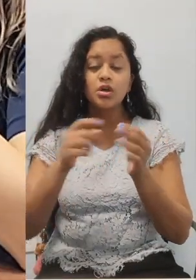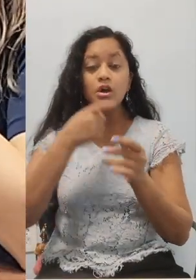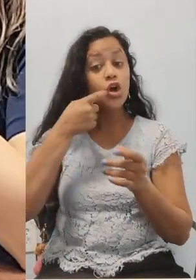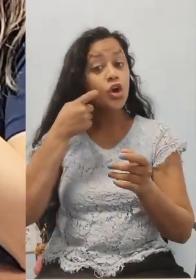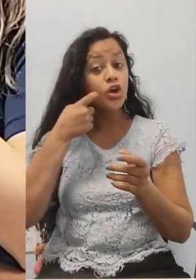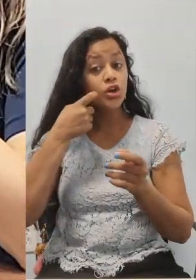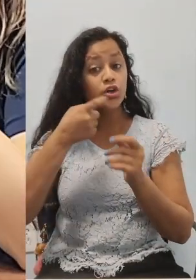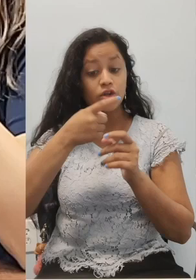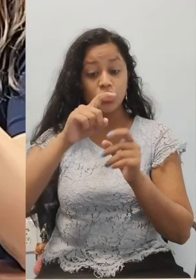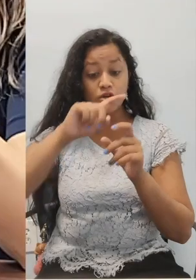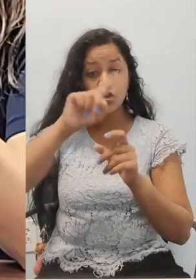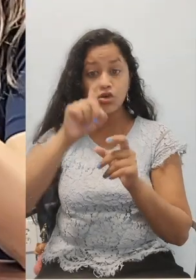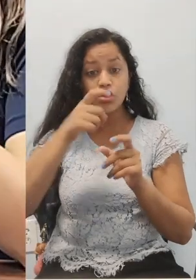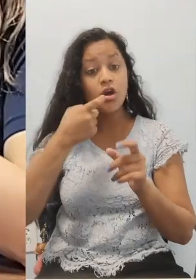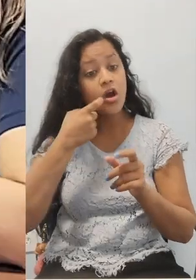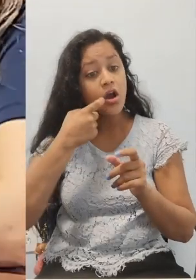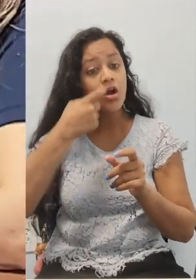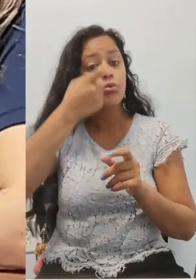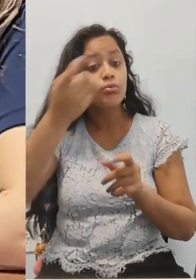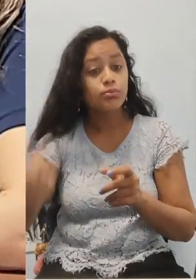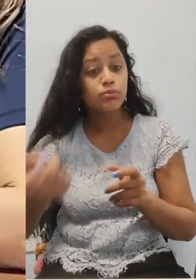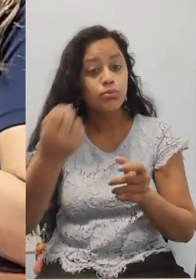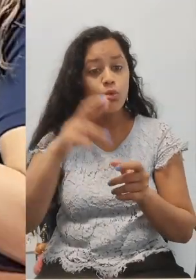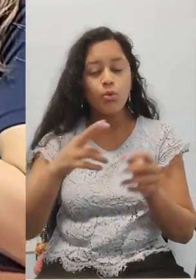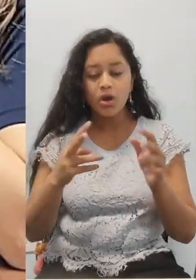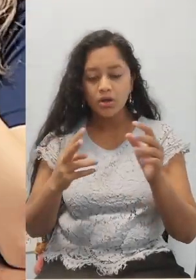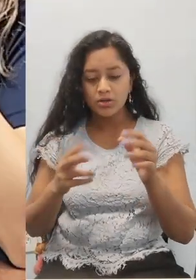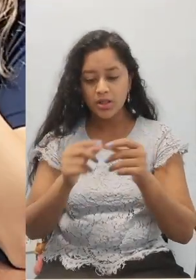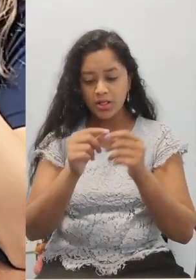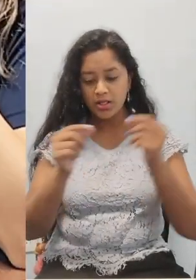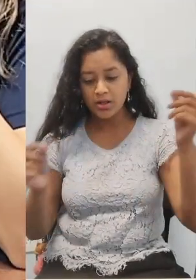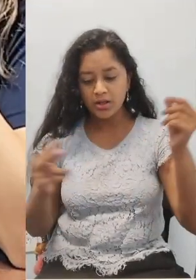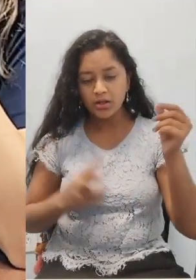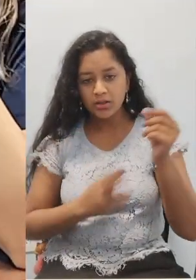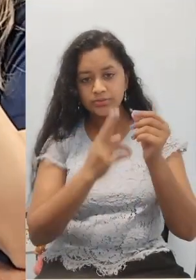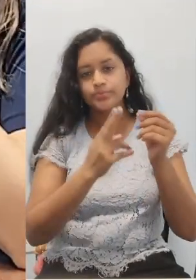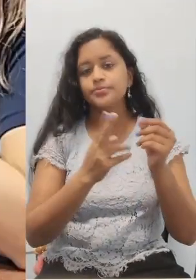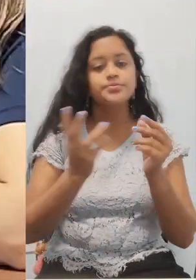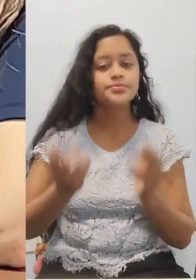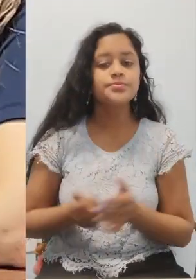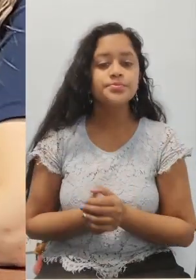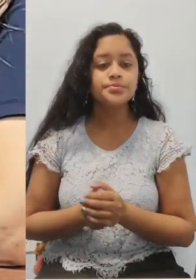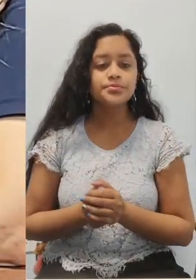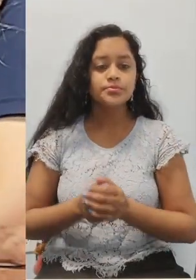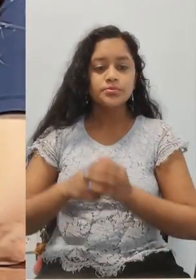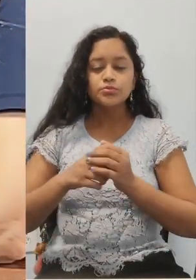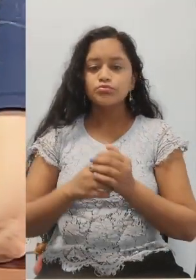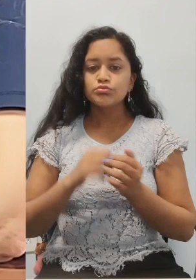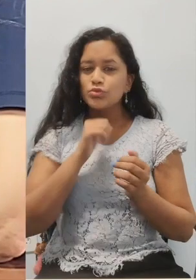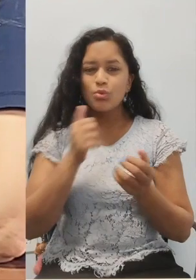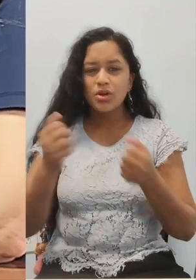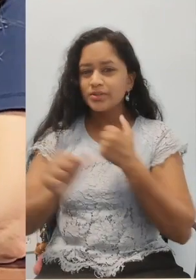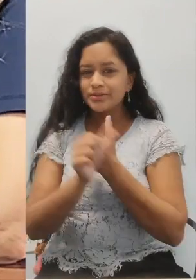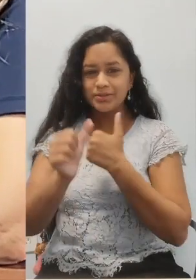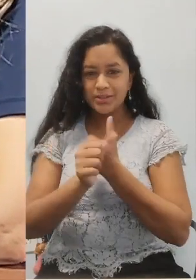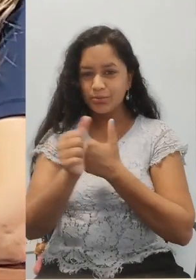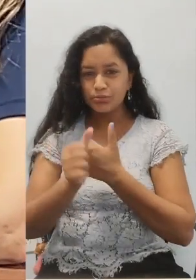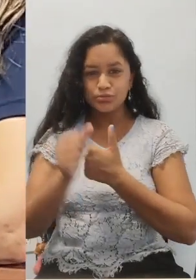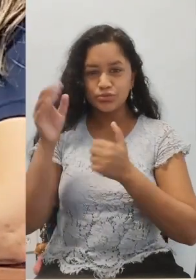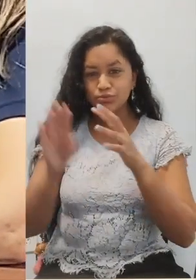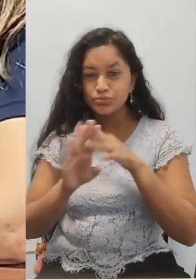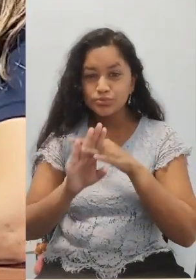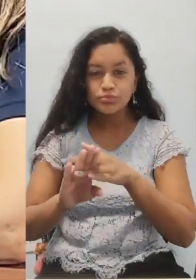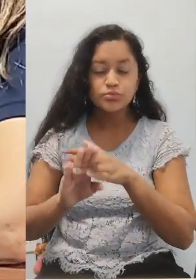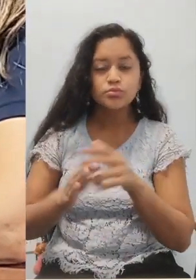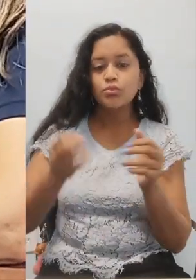the hook to release the shark, or cut the line as close to the hook as possible to reduce the damages.